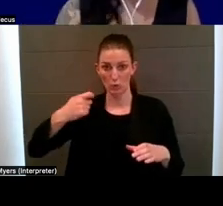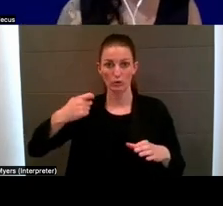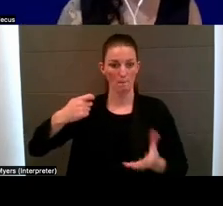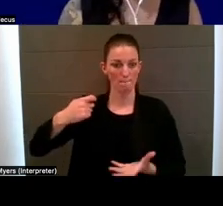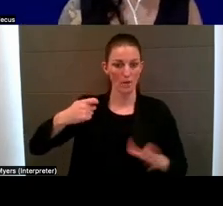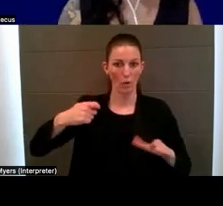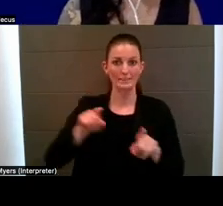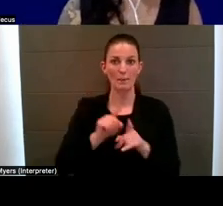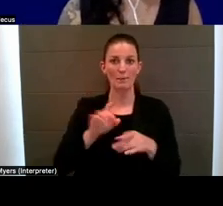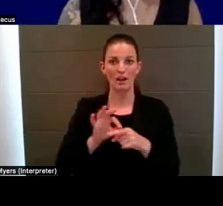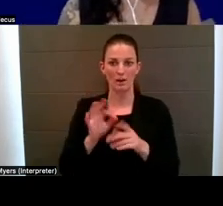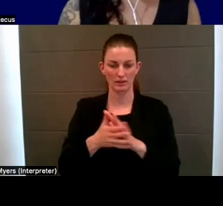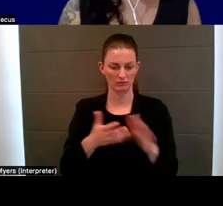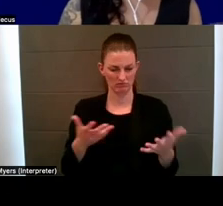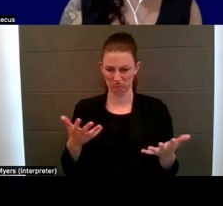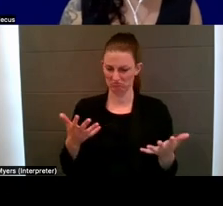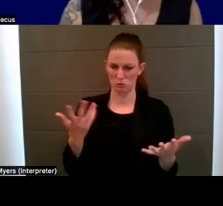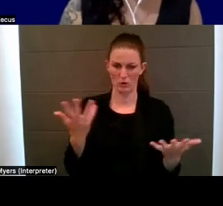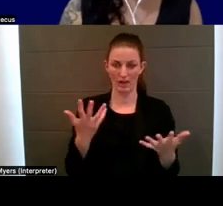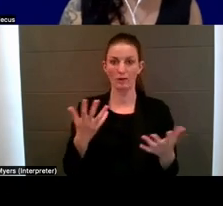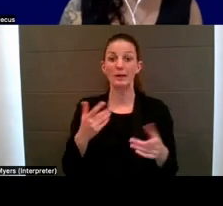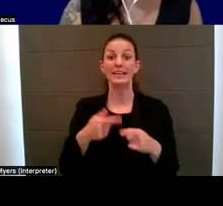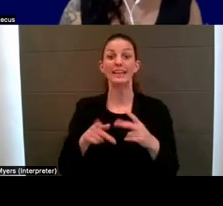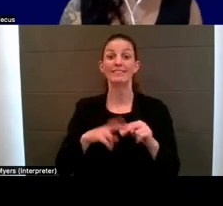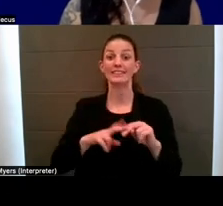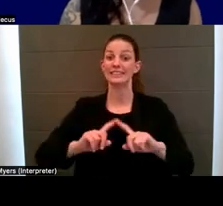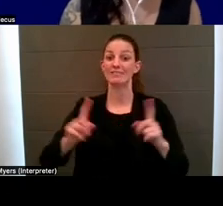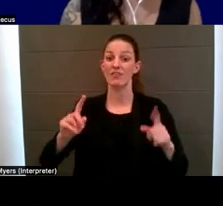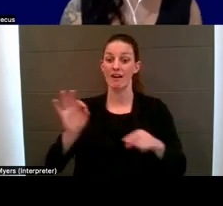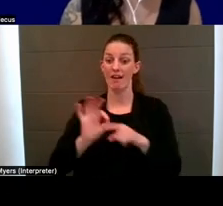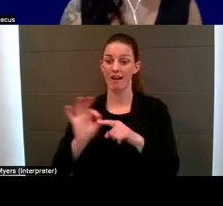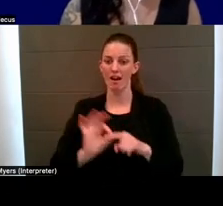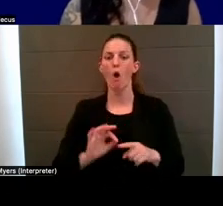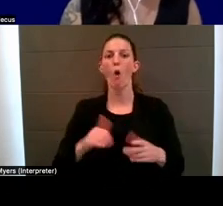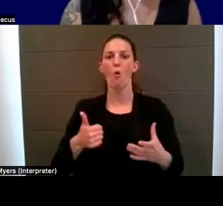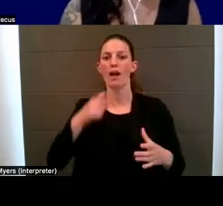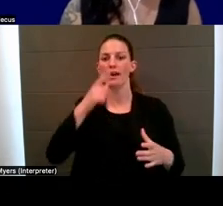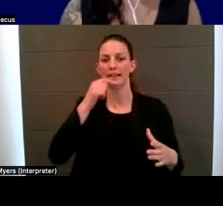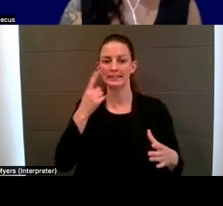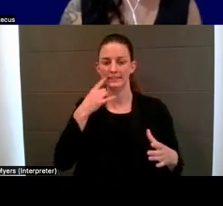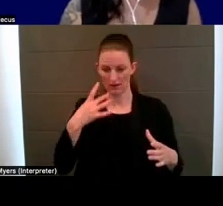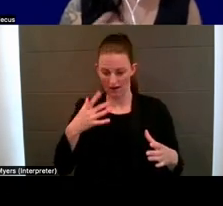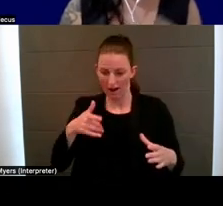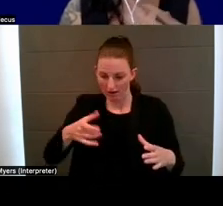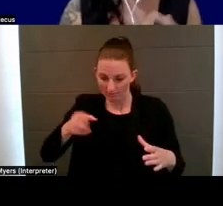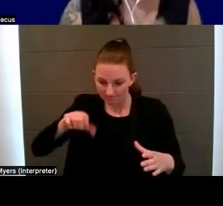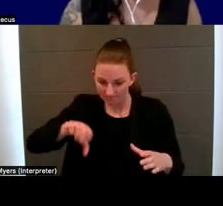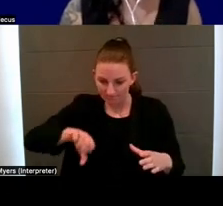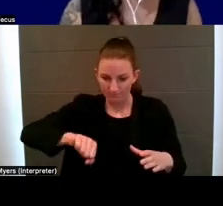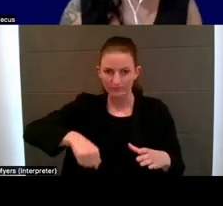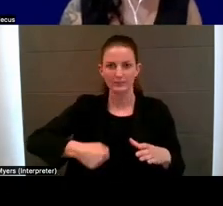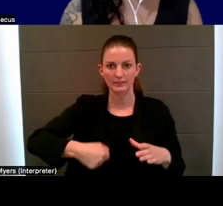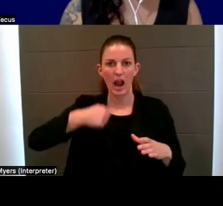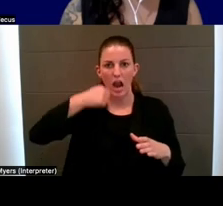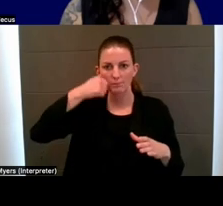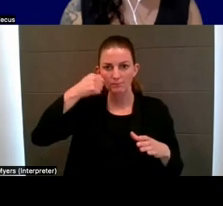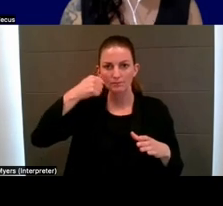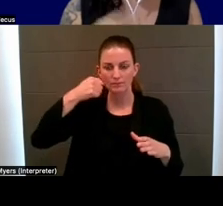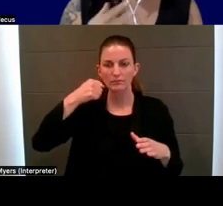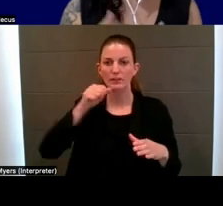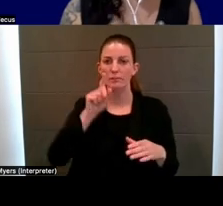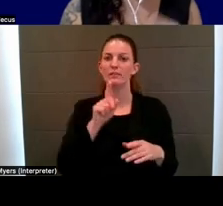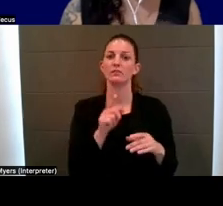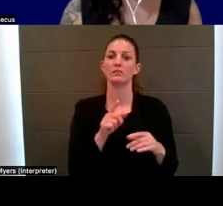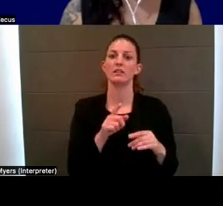it. This will be advised by your occupational therapist and specialist vision support people